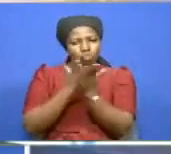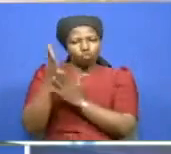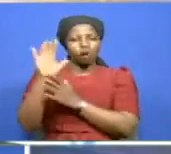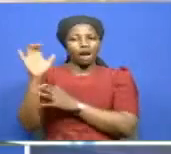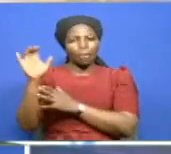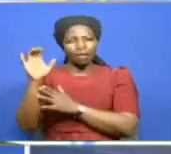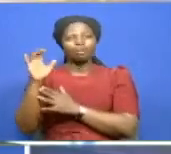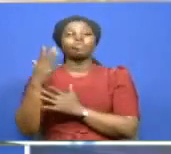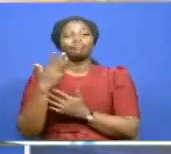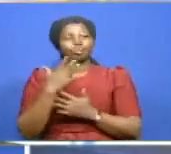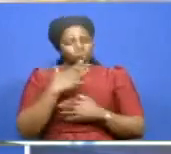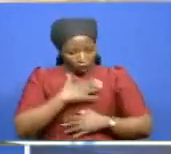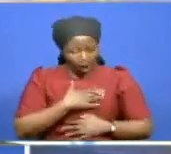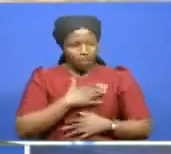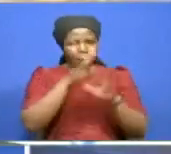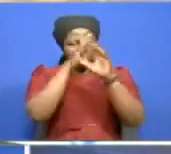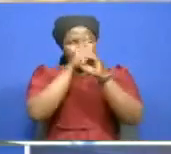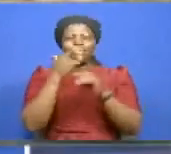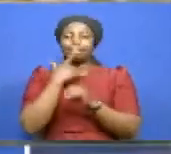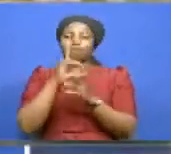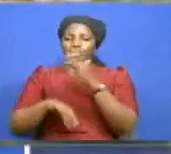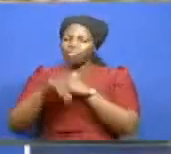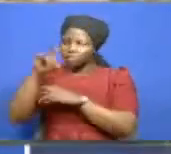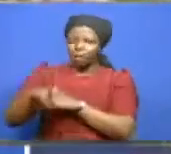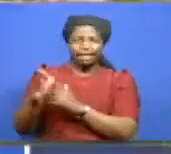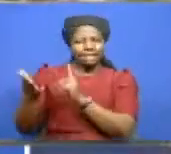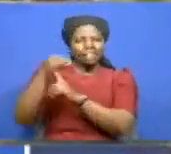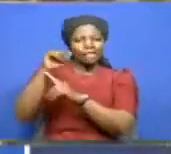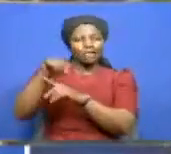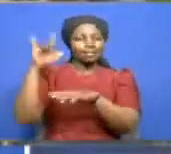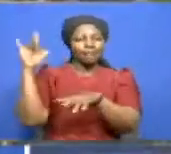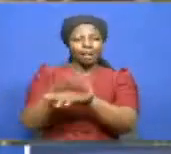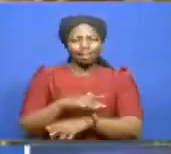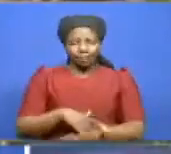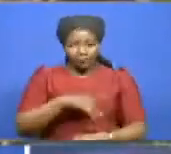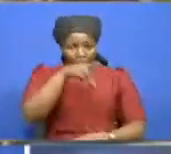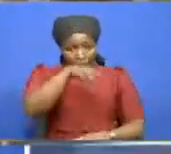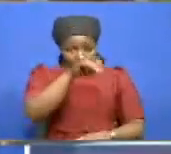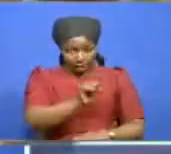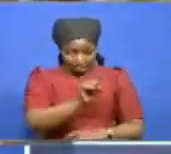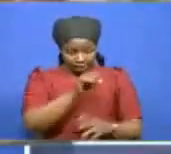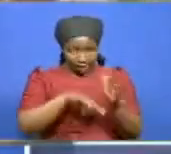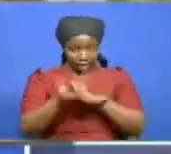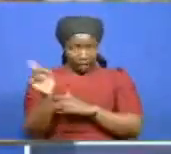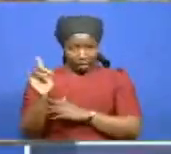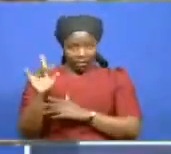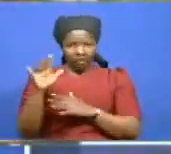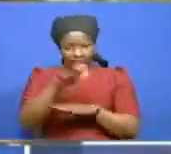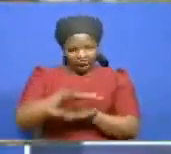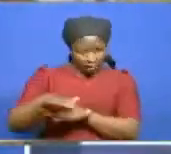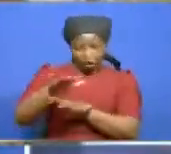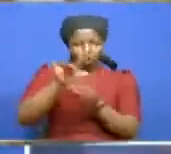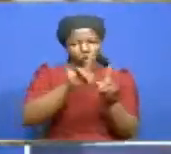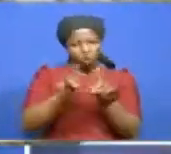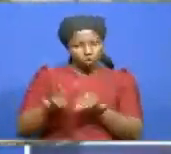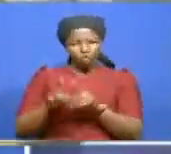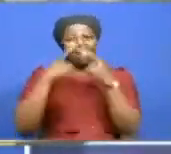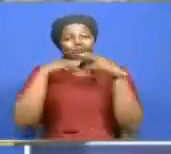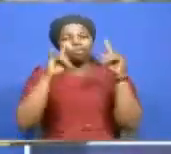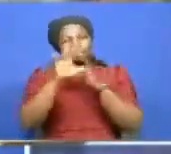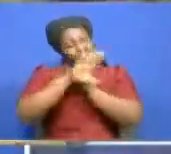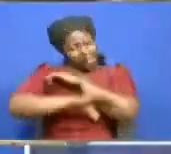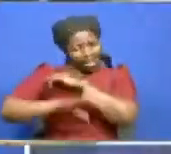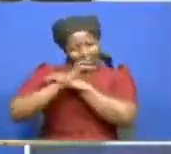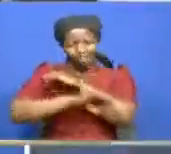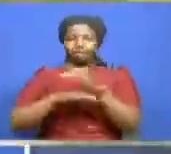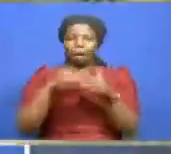us you need to meet this earlier. Principal Secretary in the Ministry of Environment, Dr. Chris Kiptoo, also disclosed the country was in the